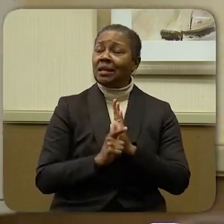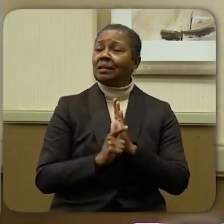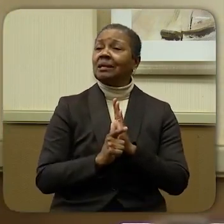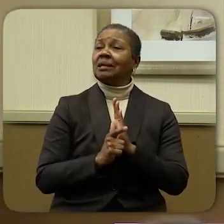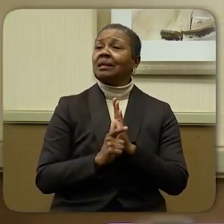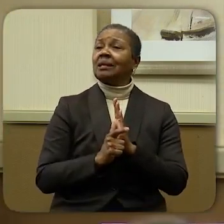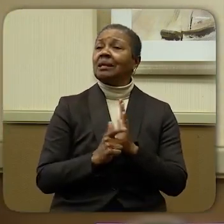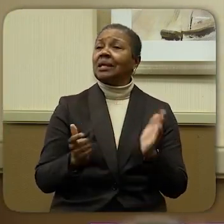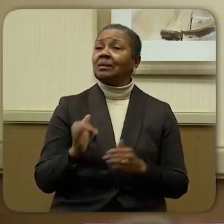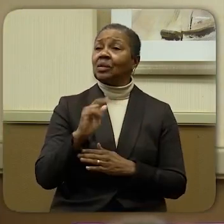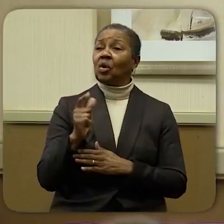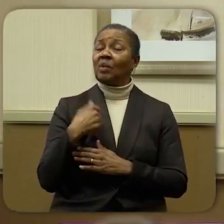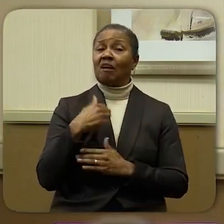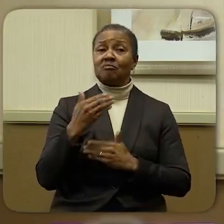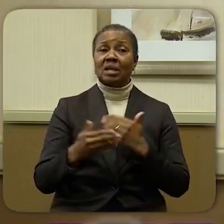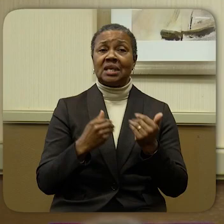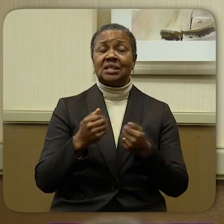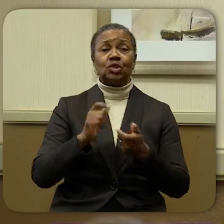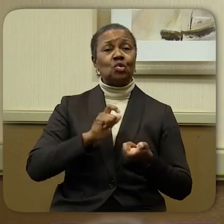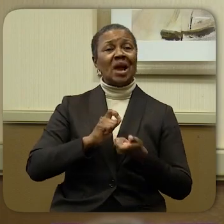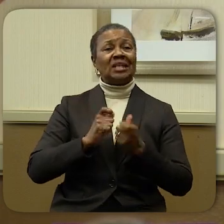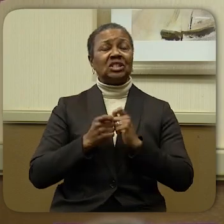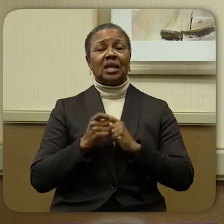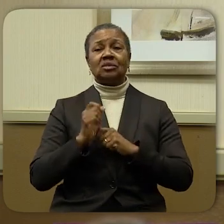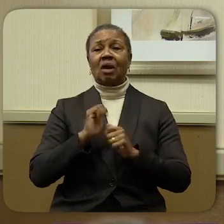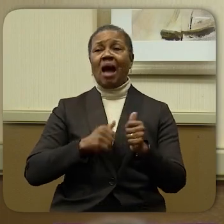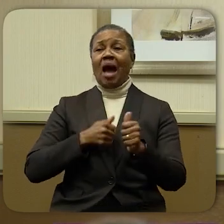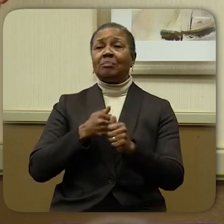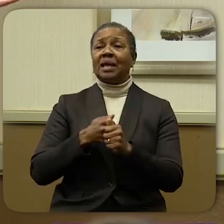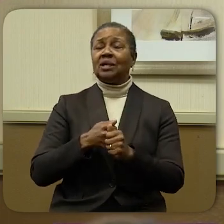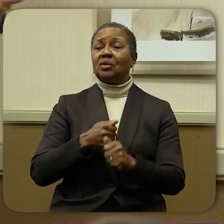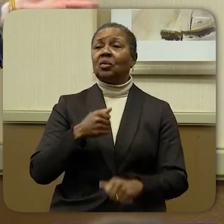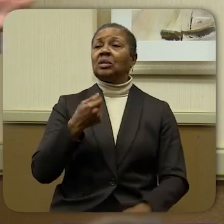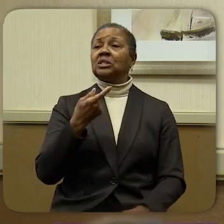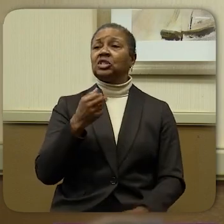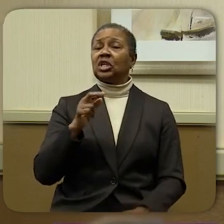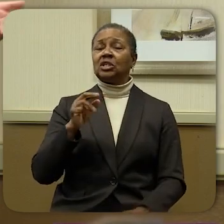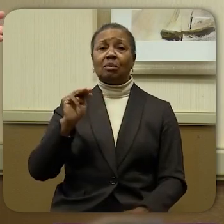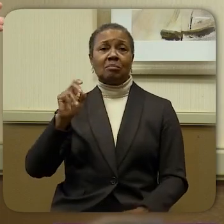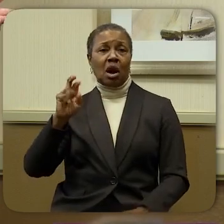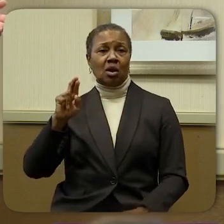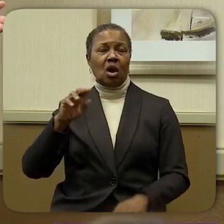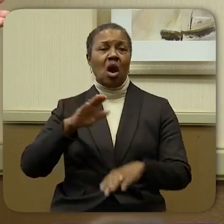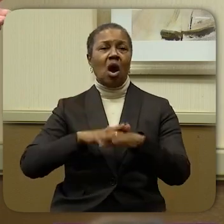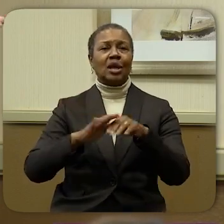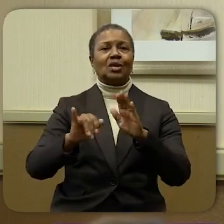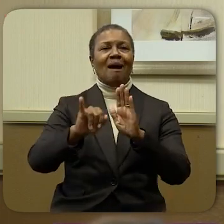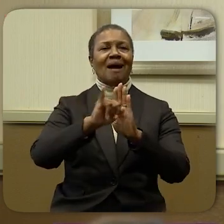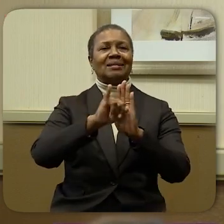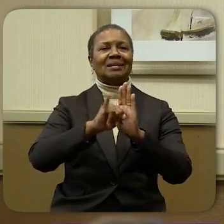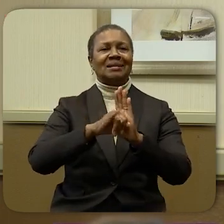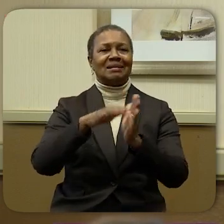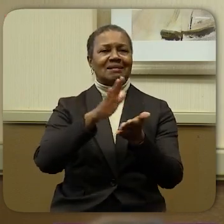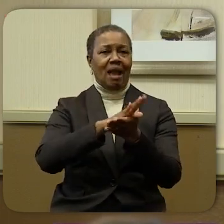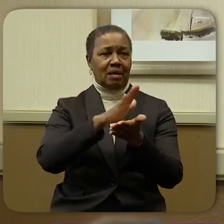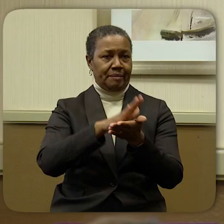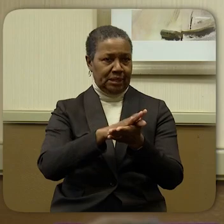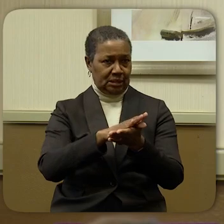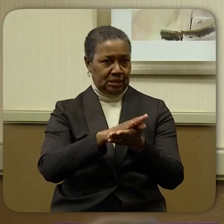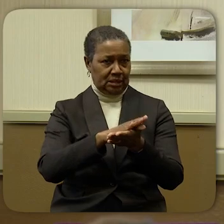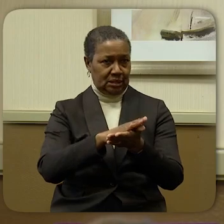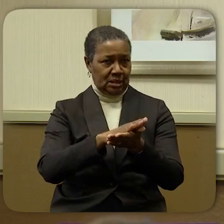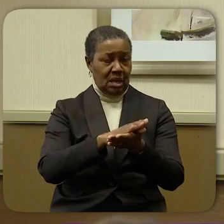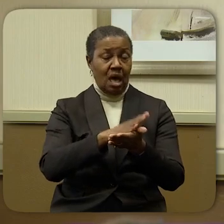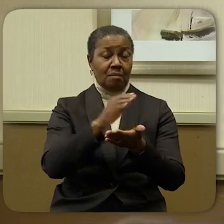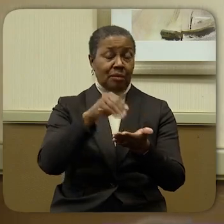in Illinois to update your gender marker and your legal name on all of your identity documents. So you might